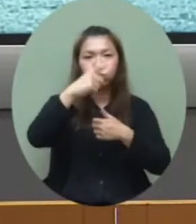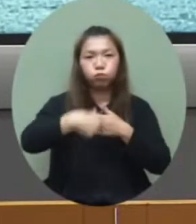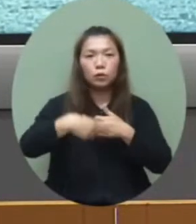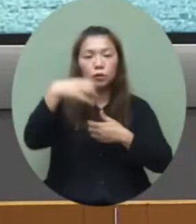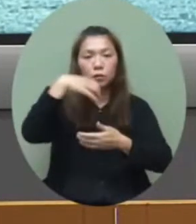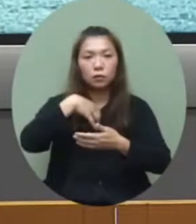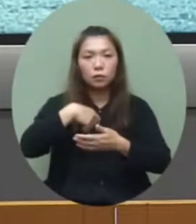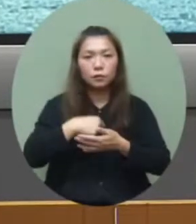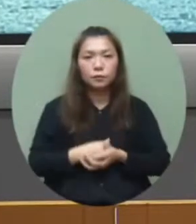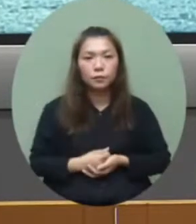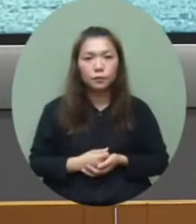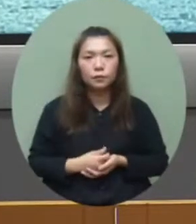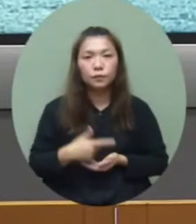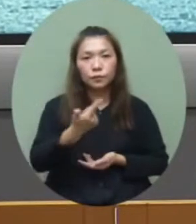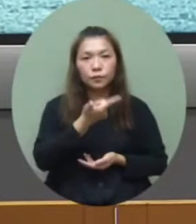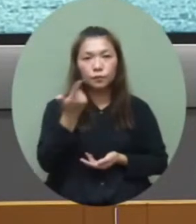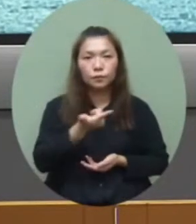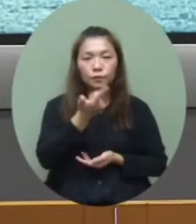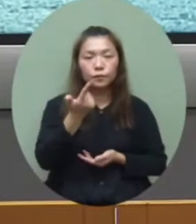of them